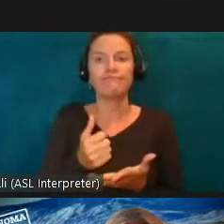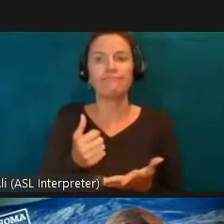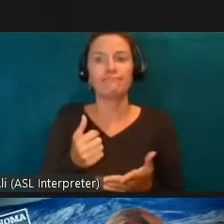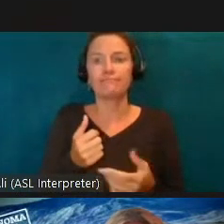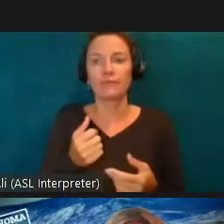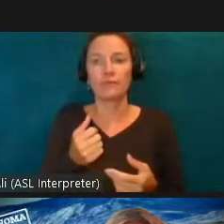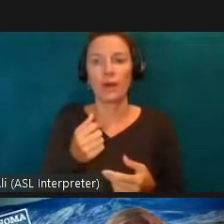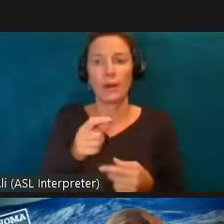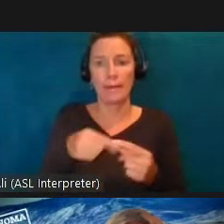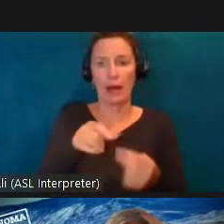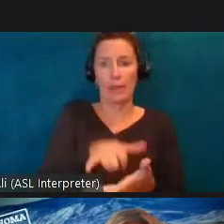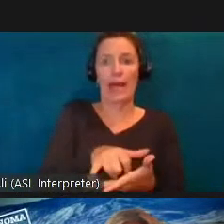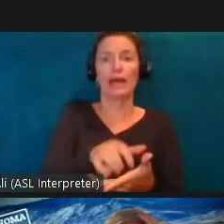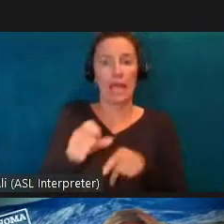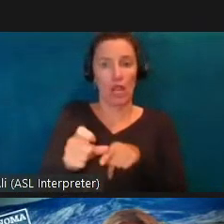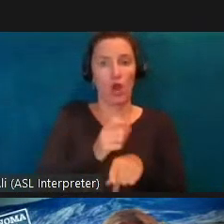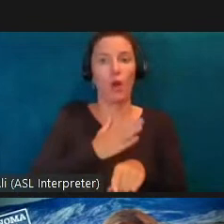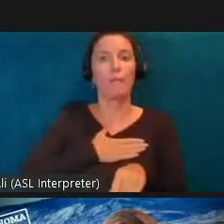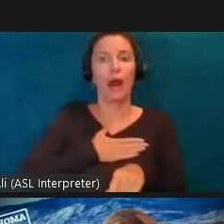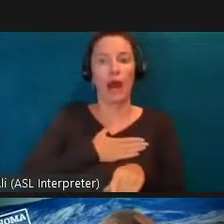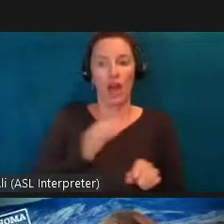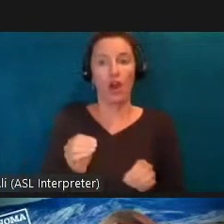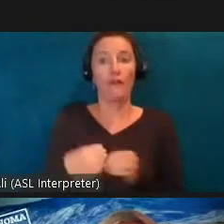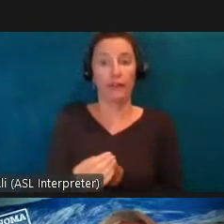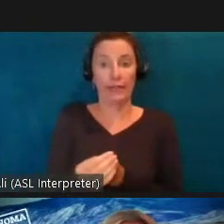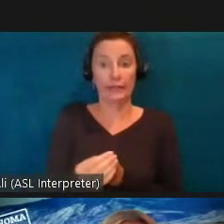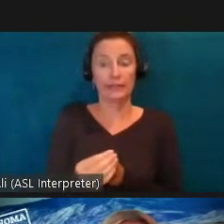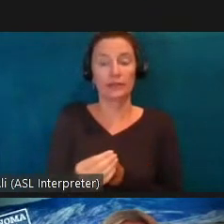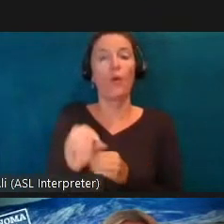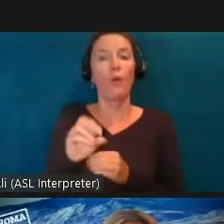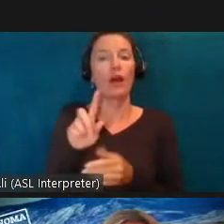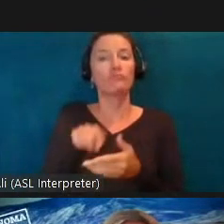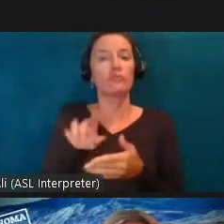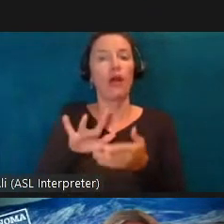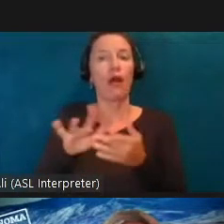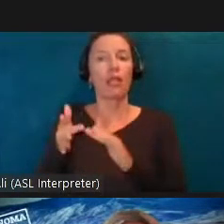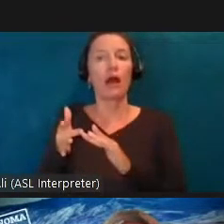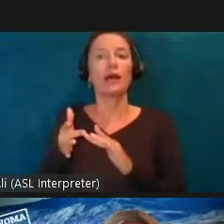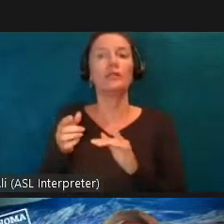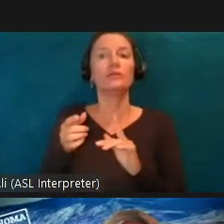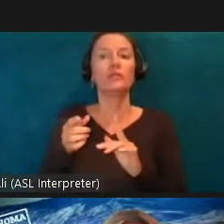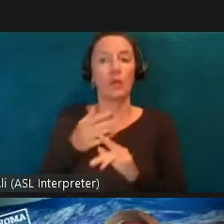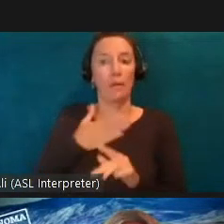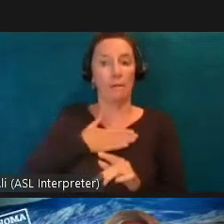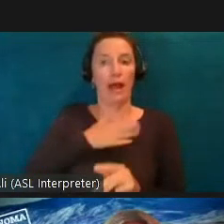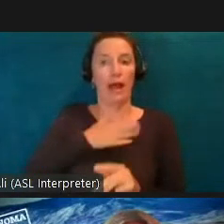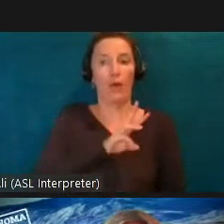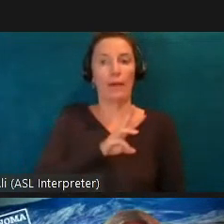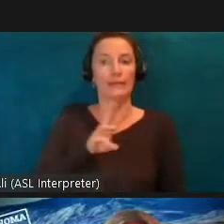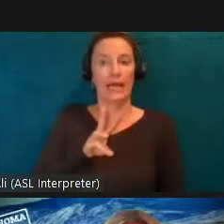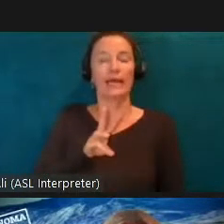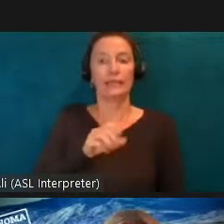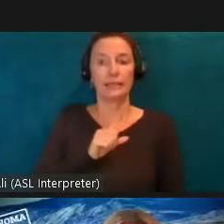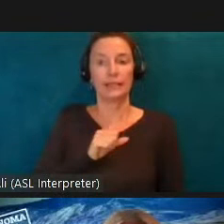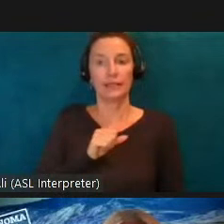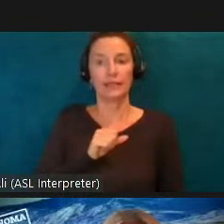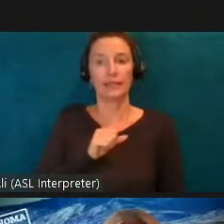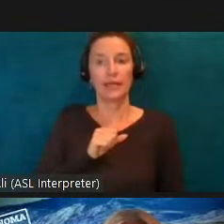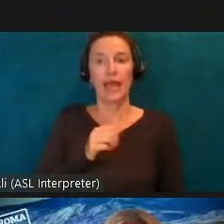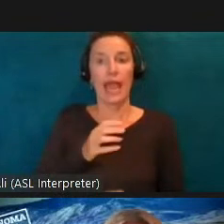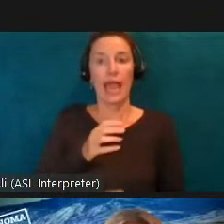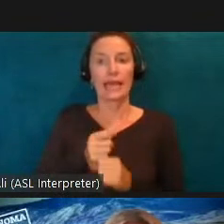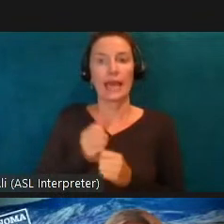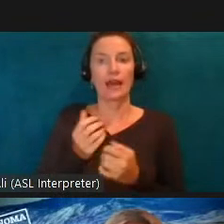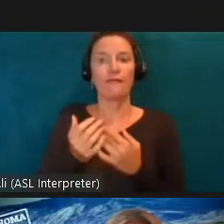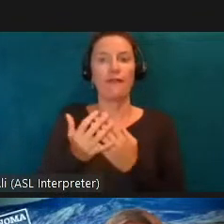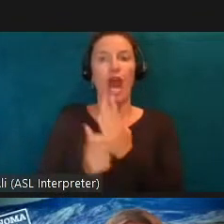more information, they can call my office. They can go online to my website and get a fire